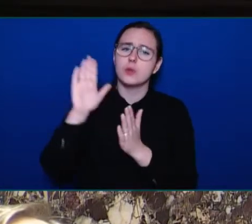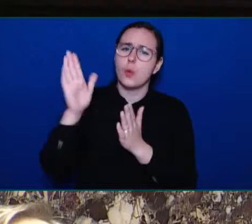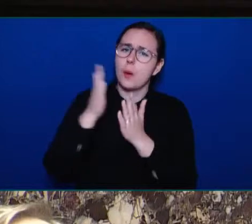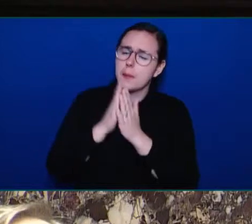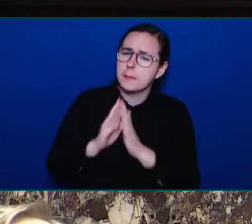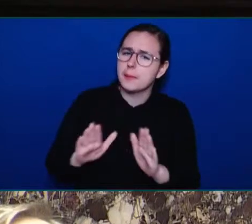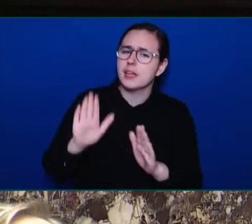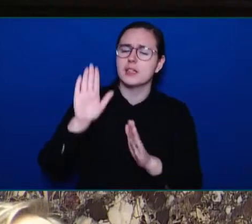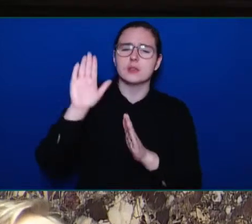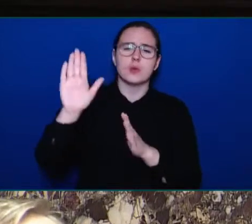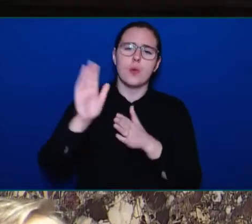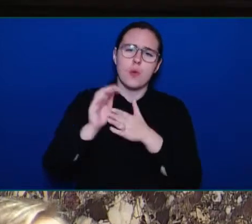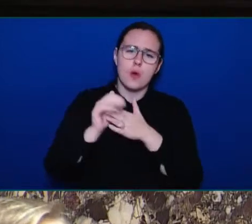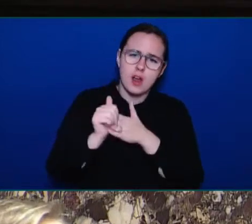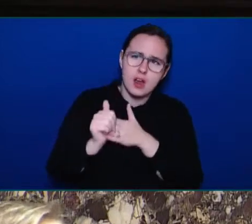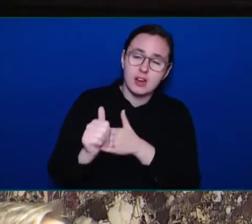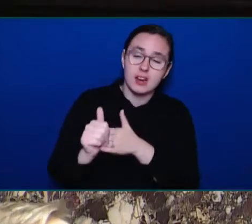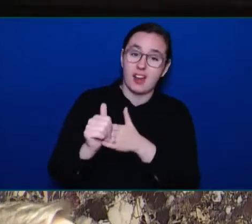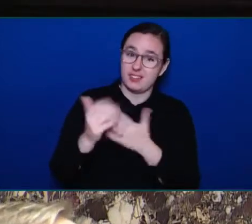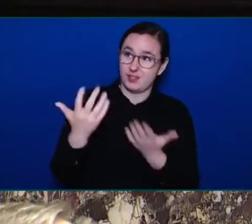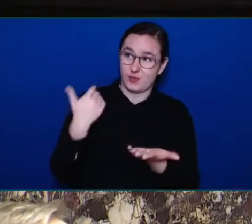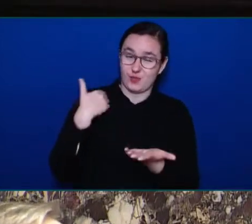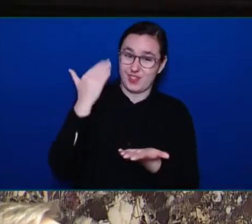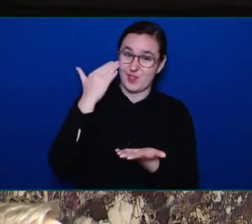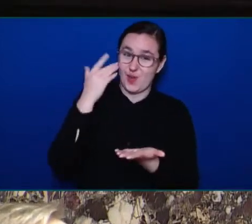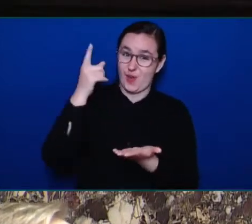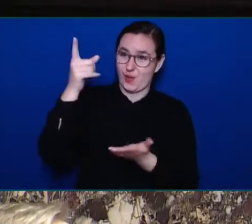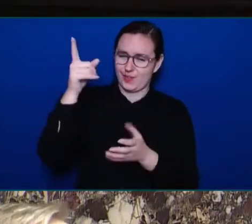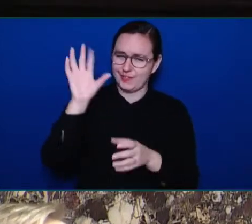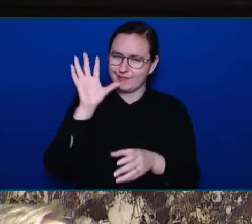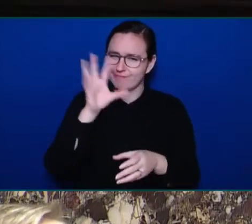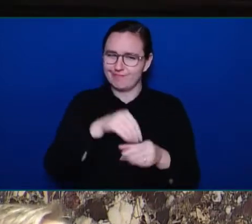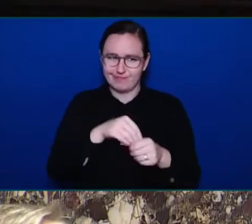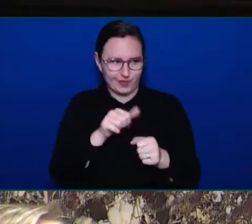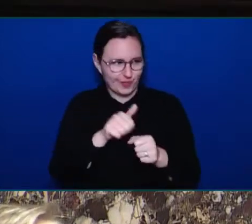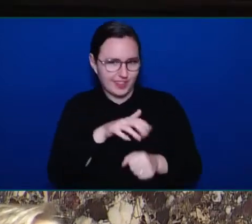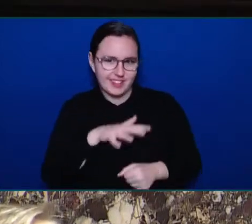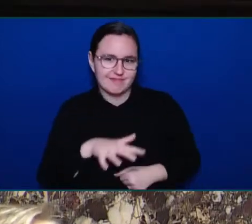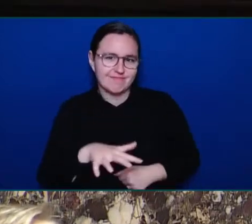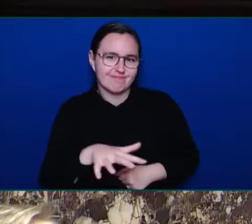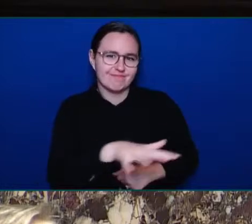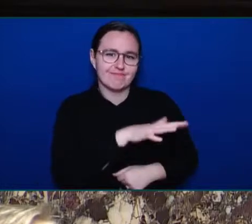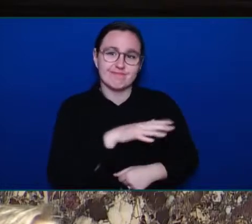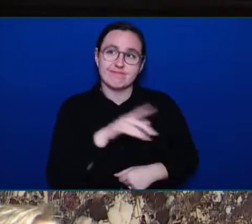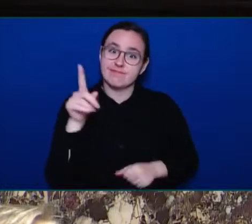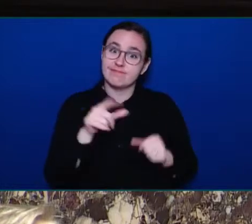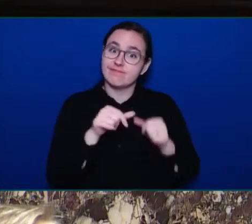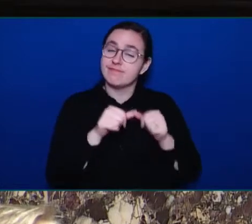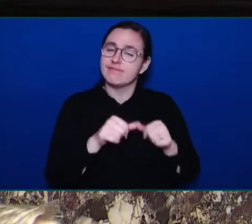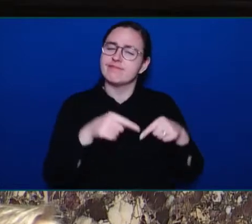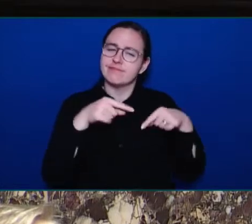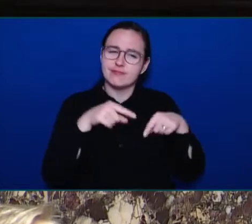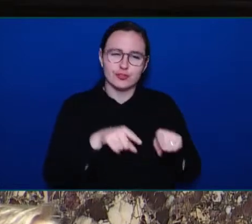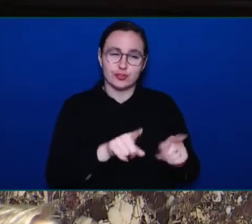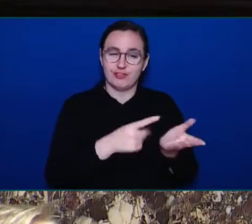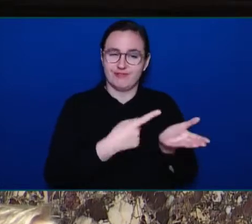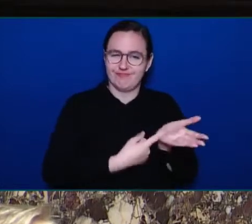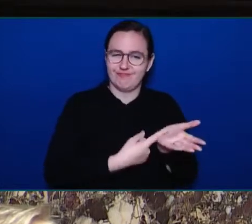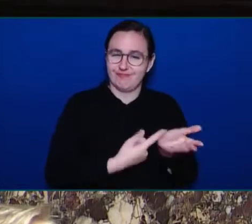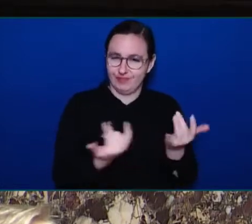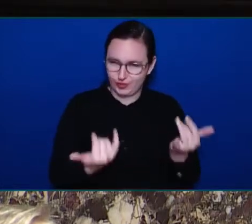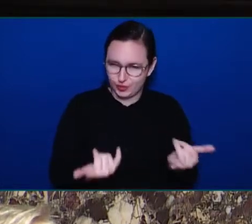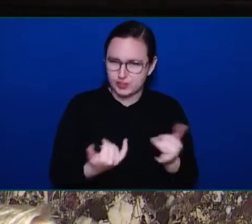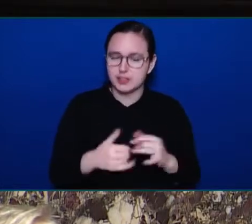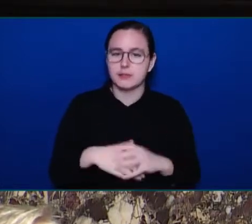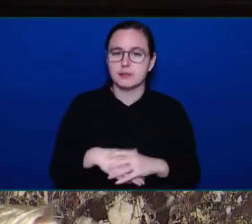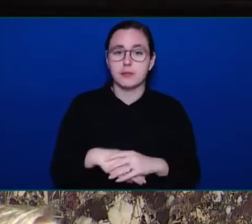you guide us in our deliberations today. May we be temperate and respectful of one another as we exchange ideas on how to make